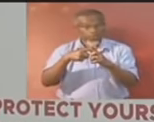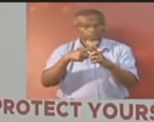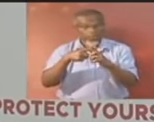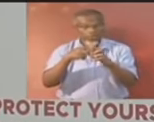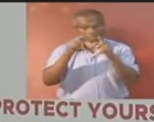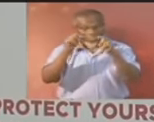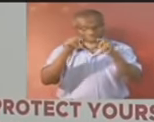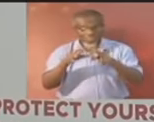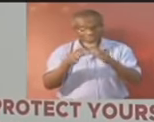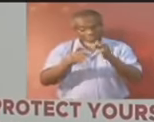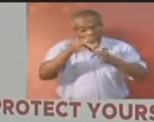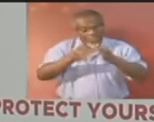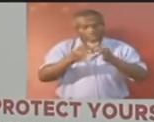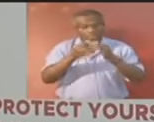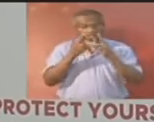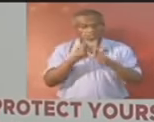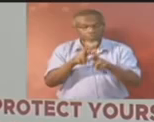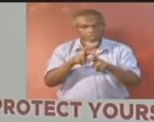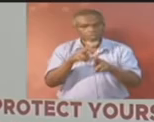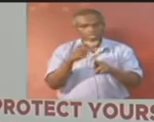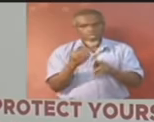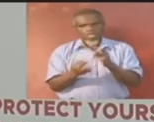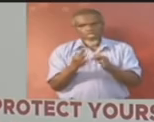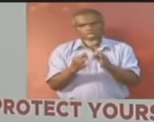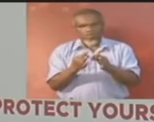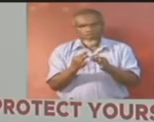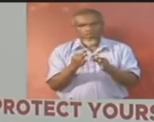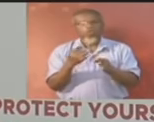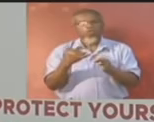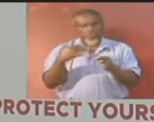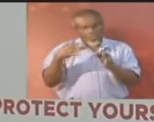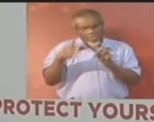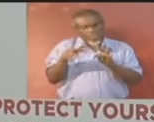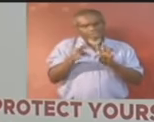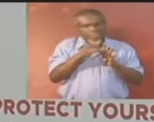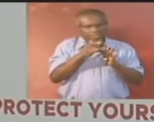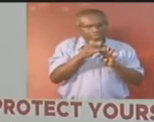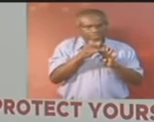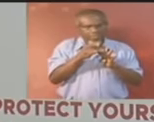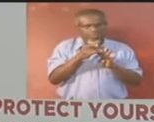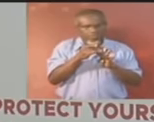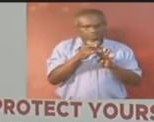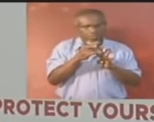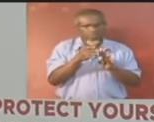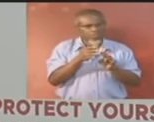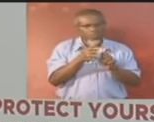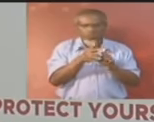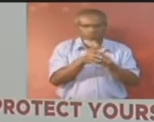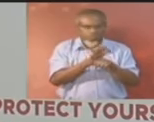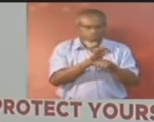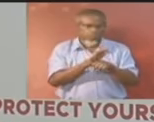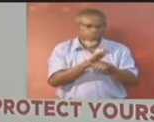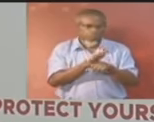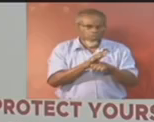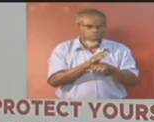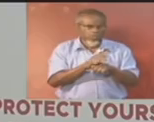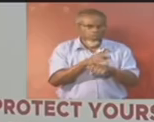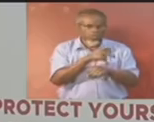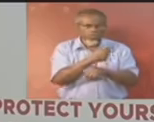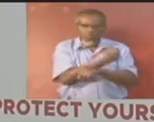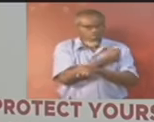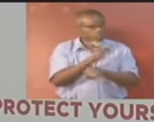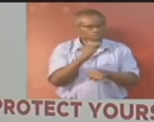virus is if you are currently or were recently infected. So the vaccine will not change that. It won't give you a positive PCR test.